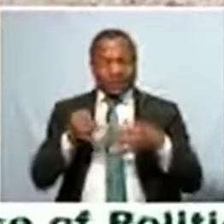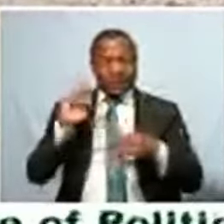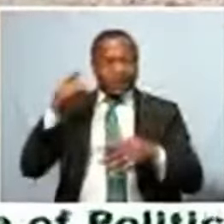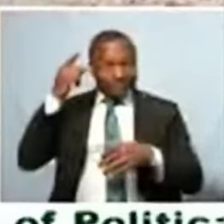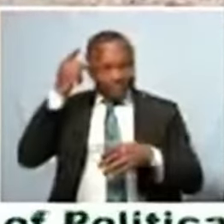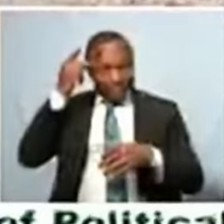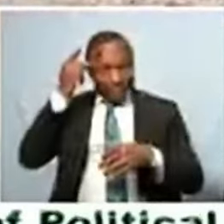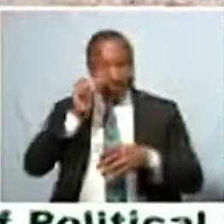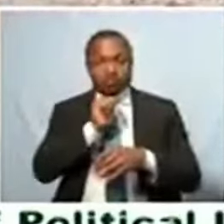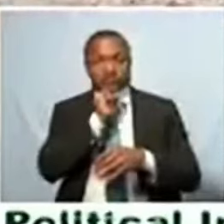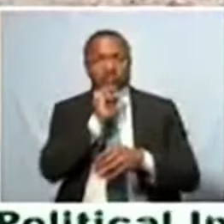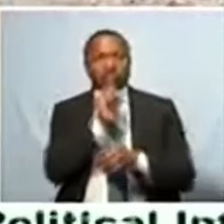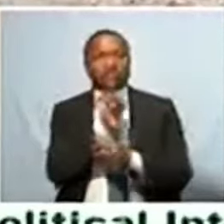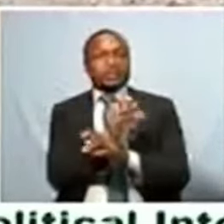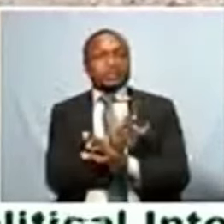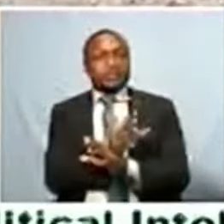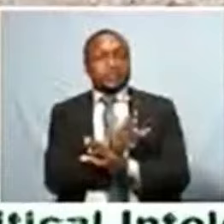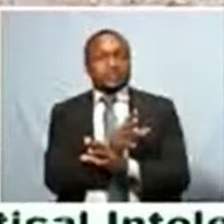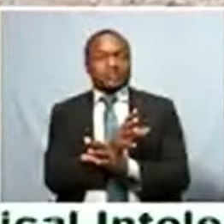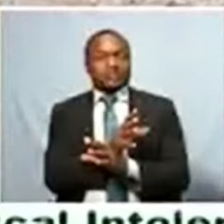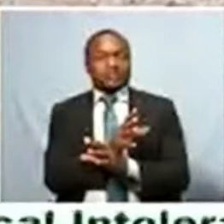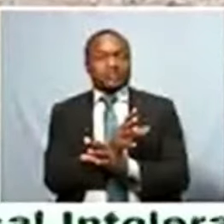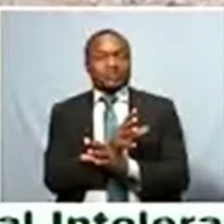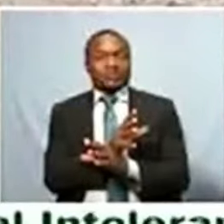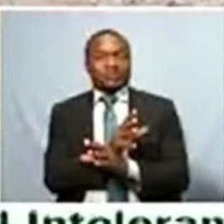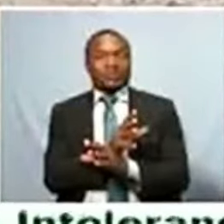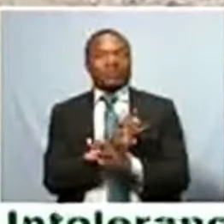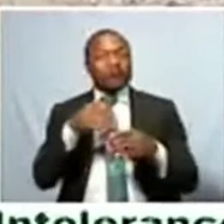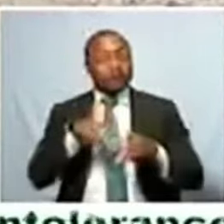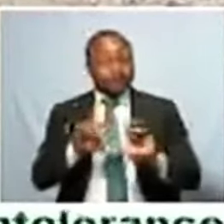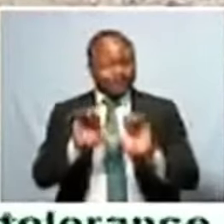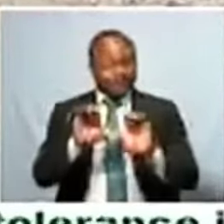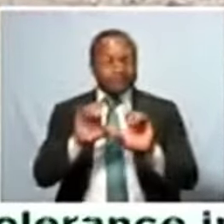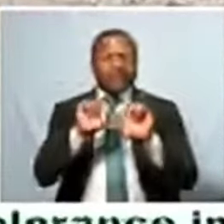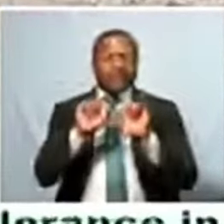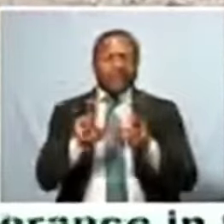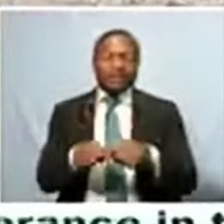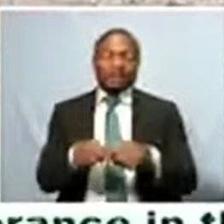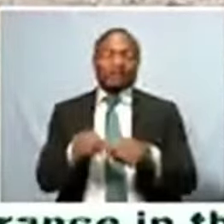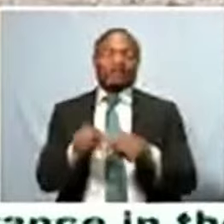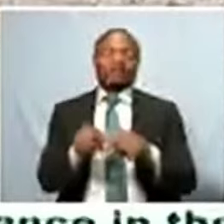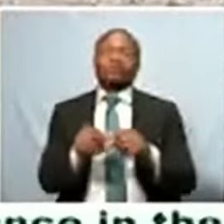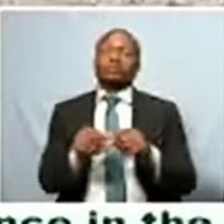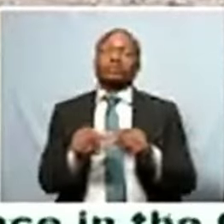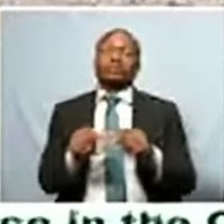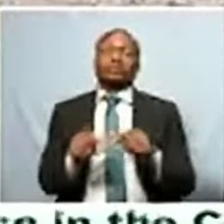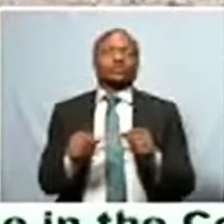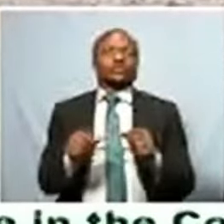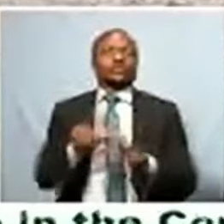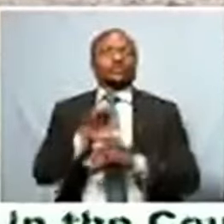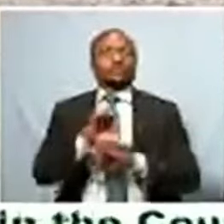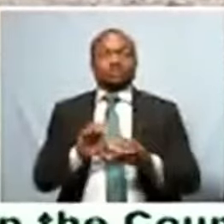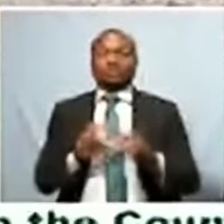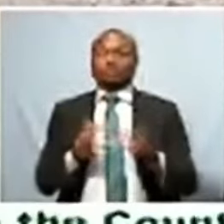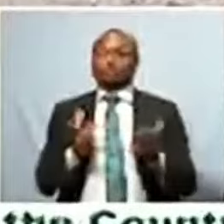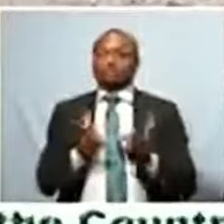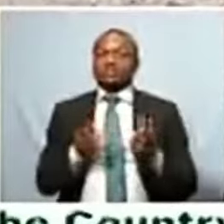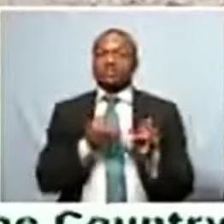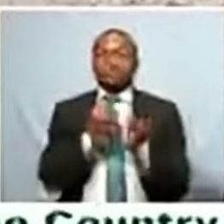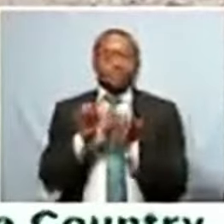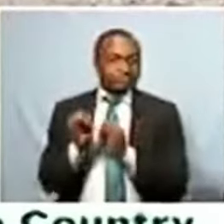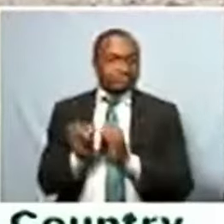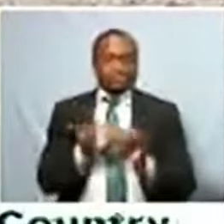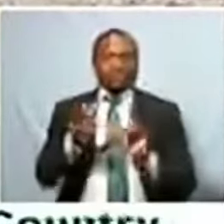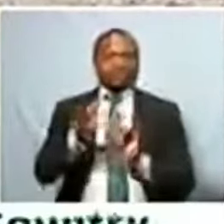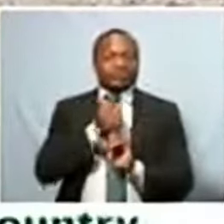political intolerance continues, can be collapsed into nothing, and the implementation may not be